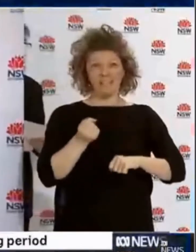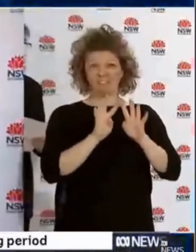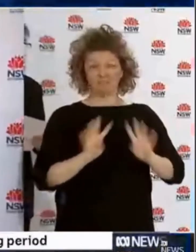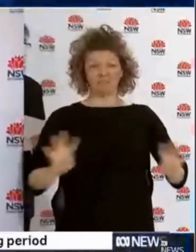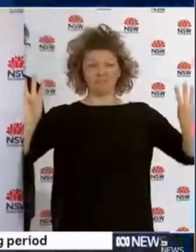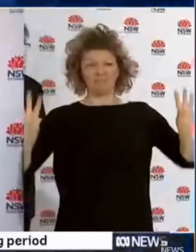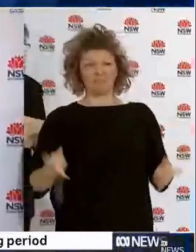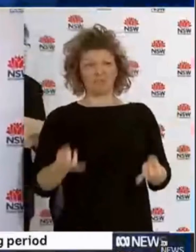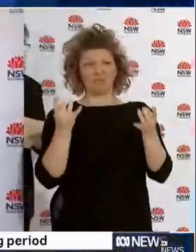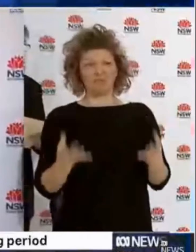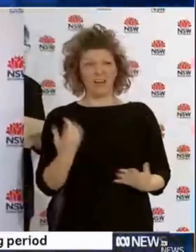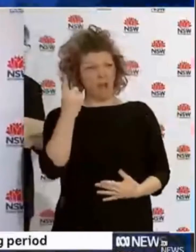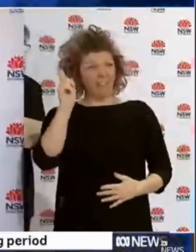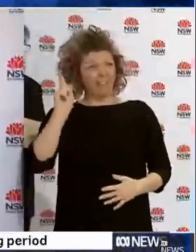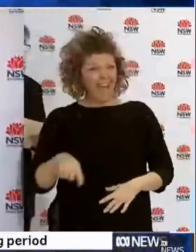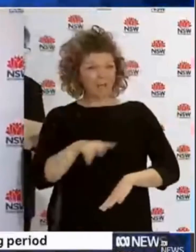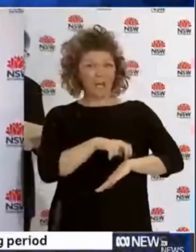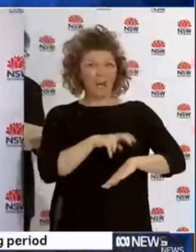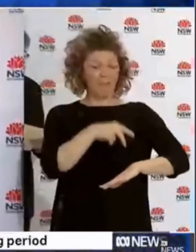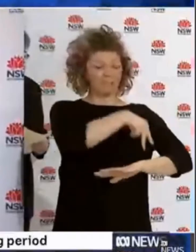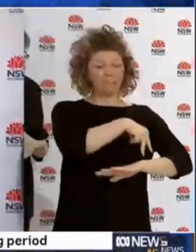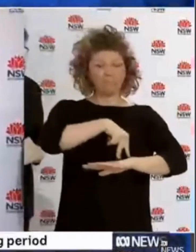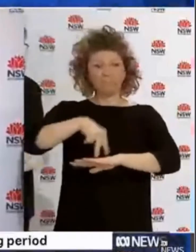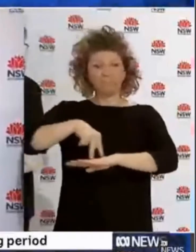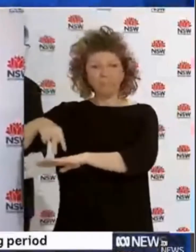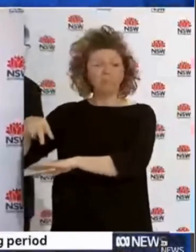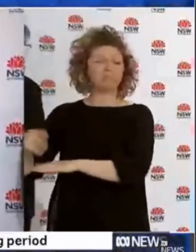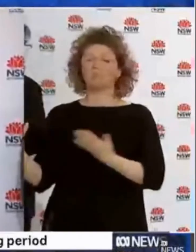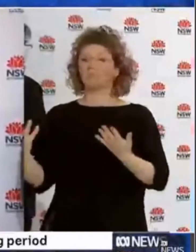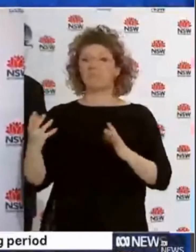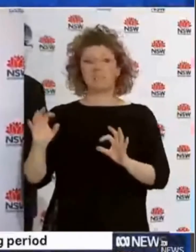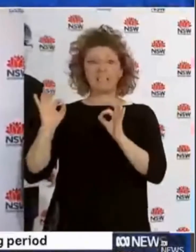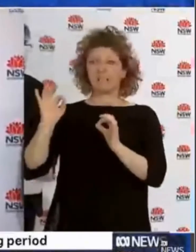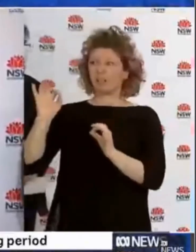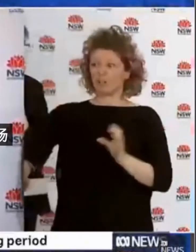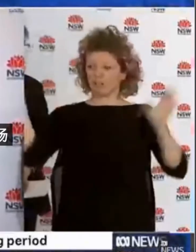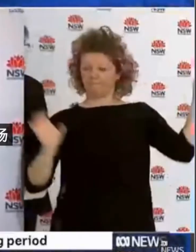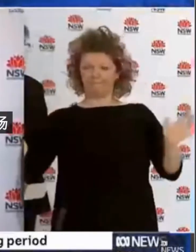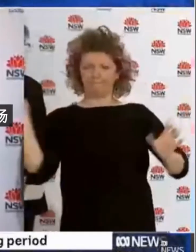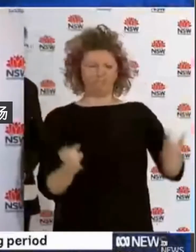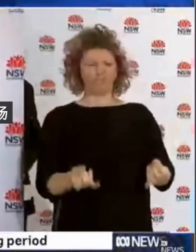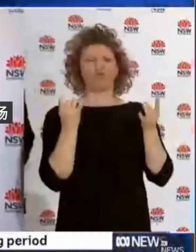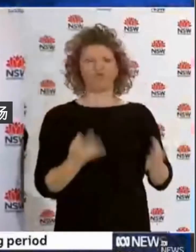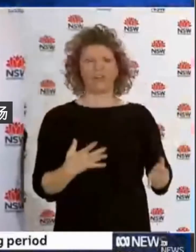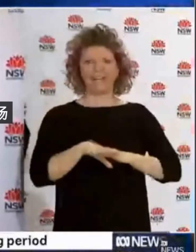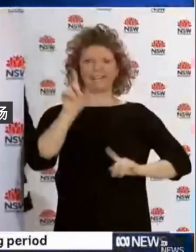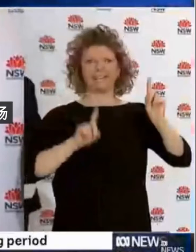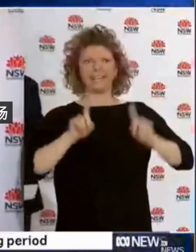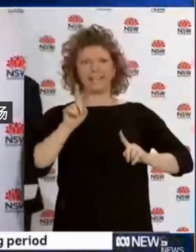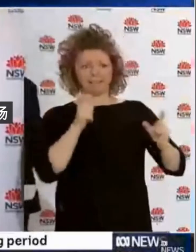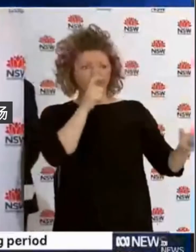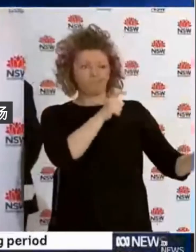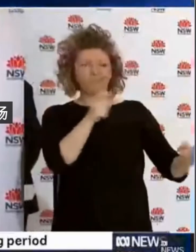morning. Up to 1,000 police officers, including a range of specialist resources, are on the ground already, so do not go into the